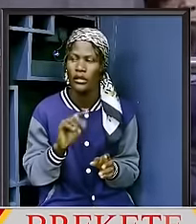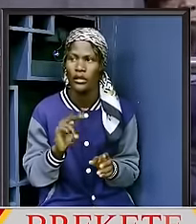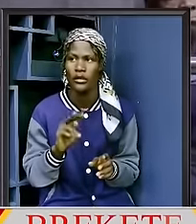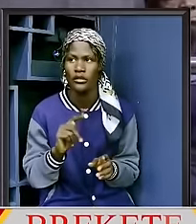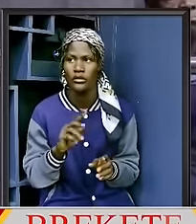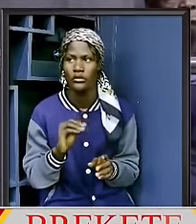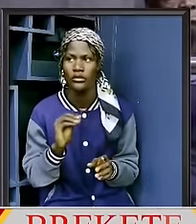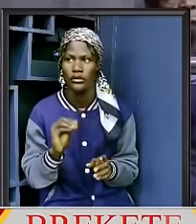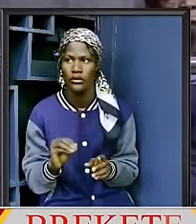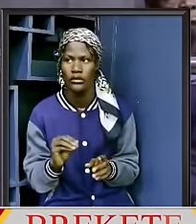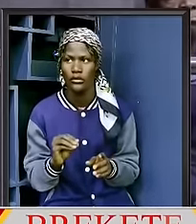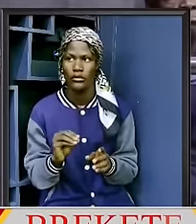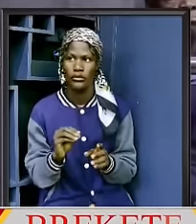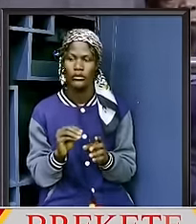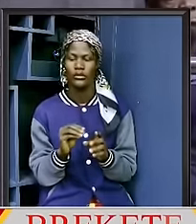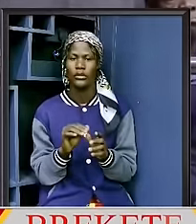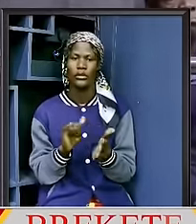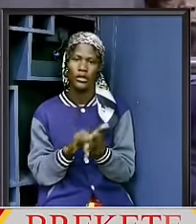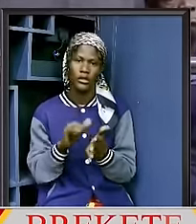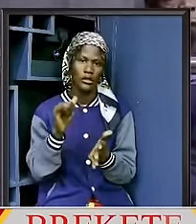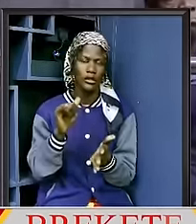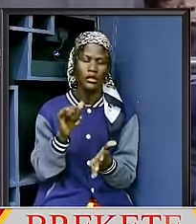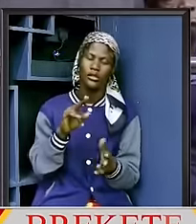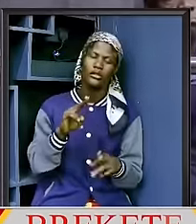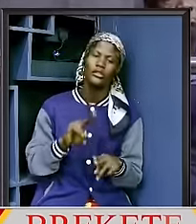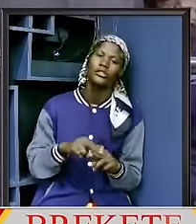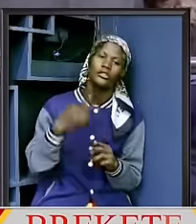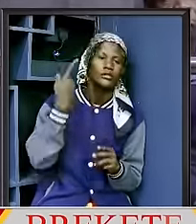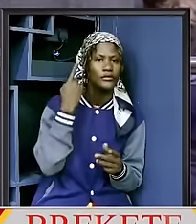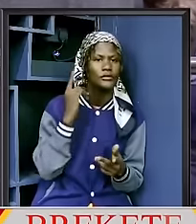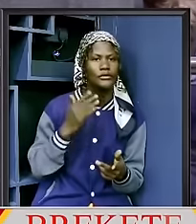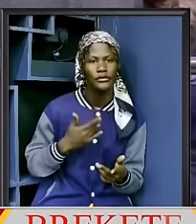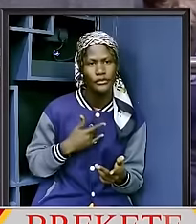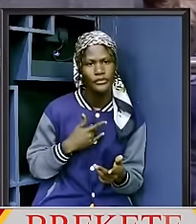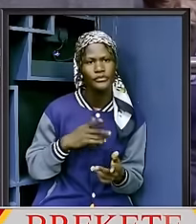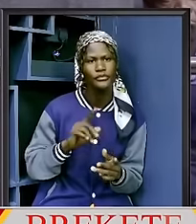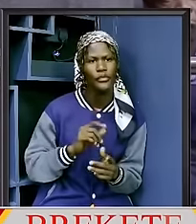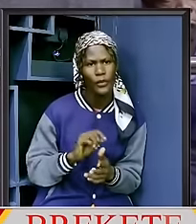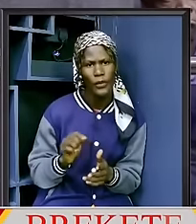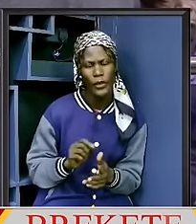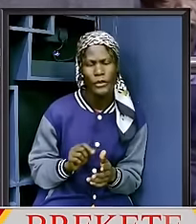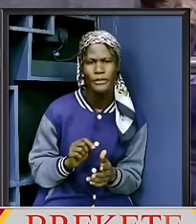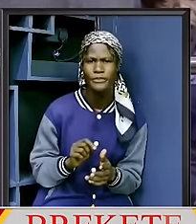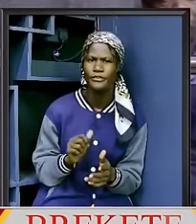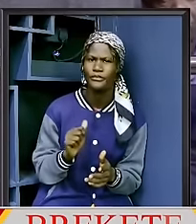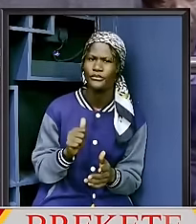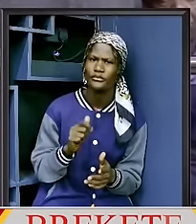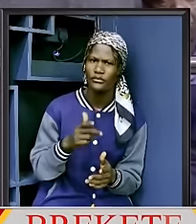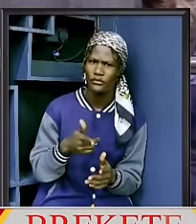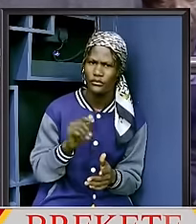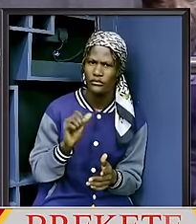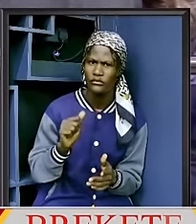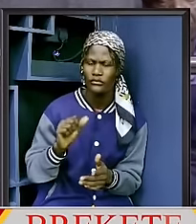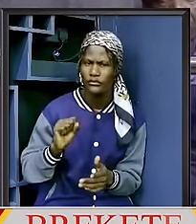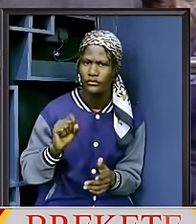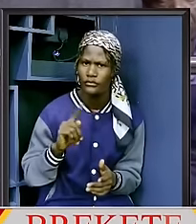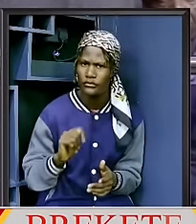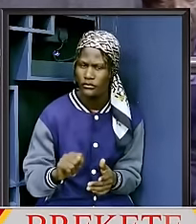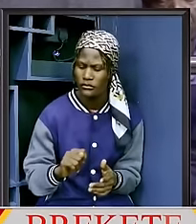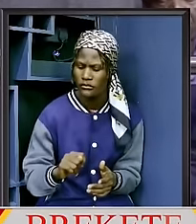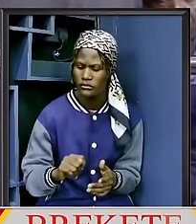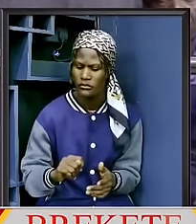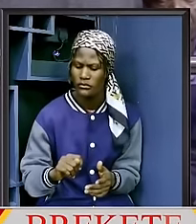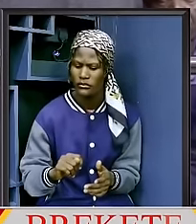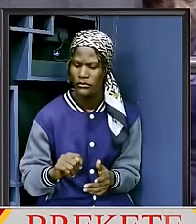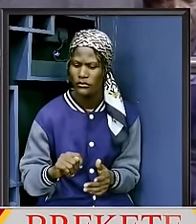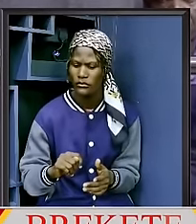Investment, Mrs. Owo Yemi also, they wrote against that woman petition that she came to my company to defraud them